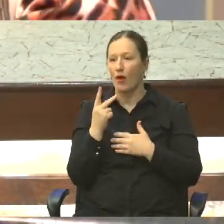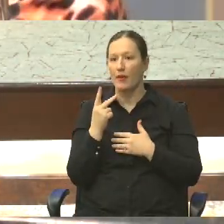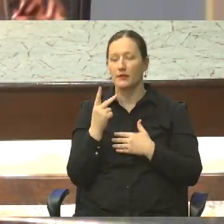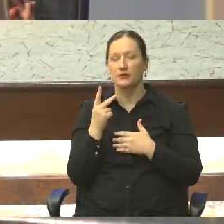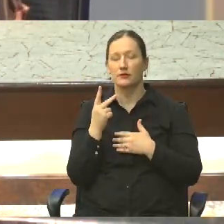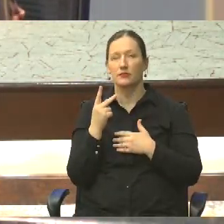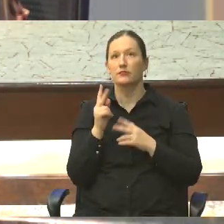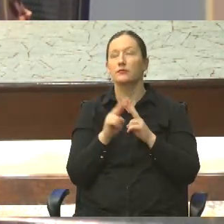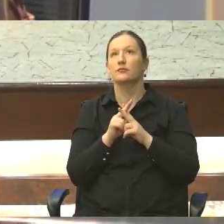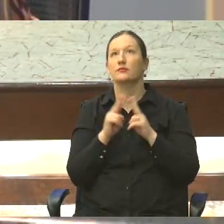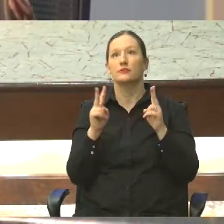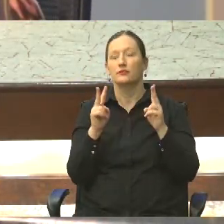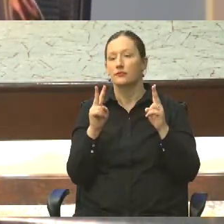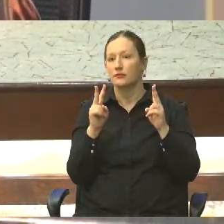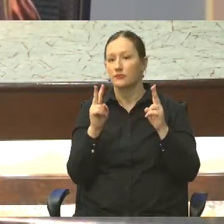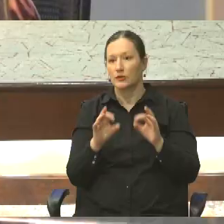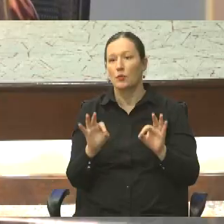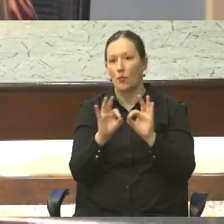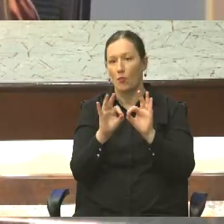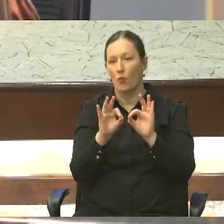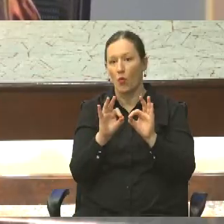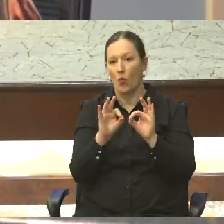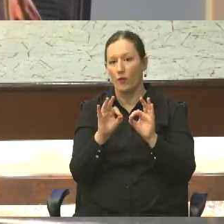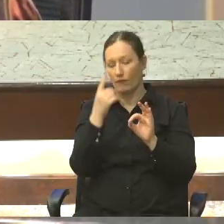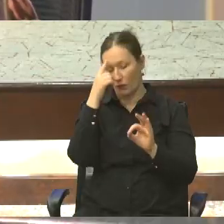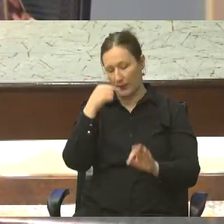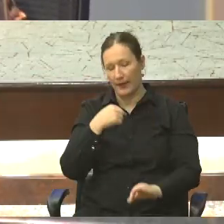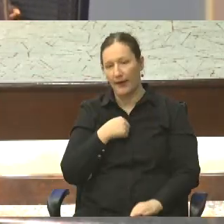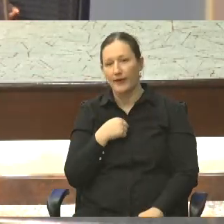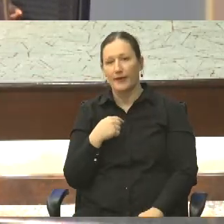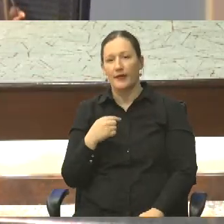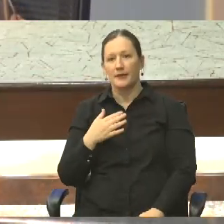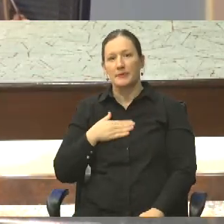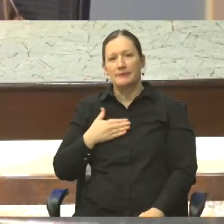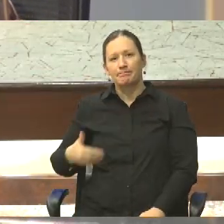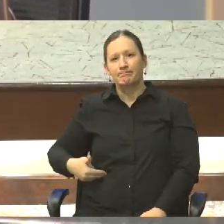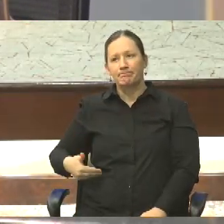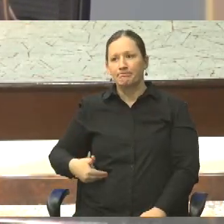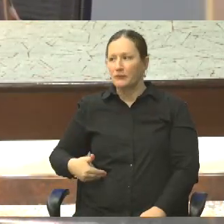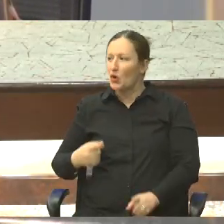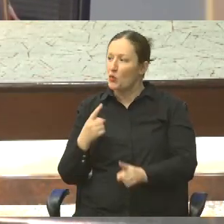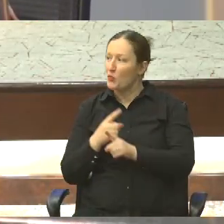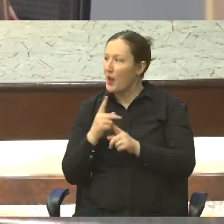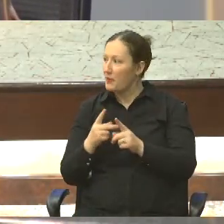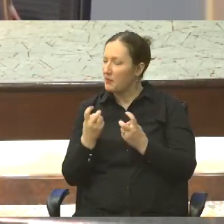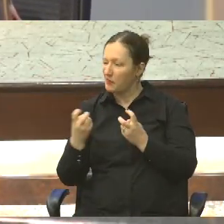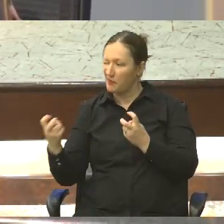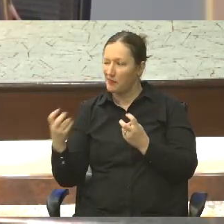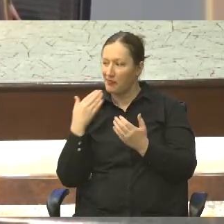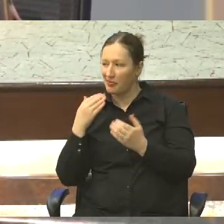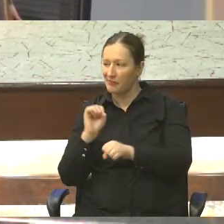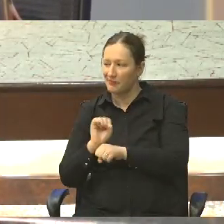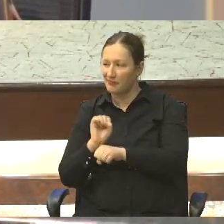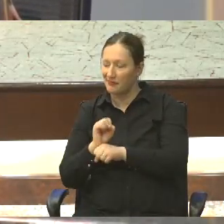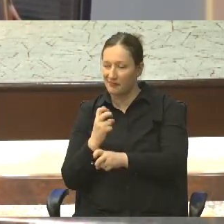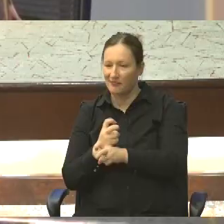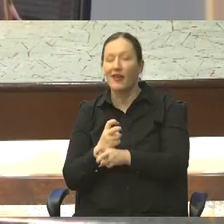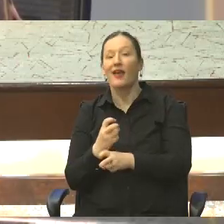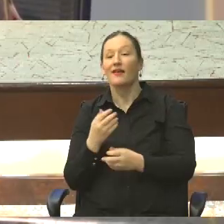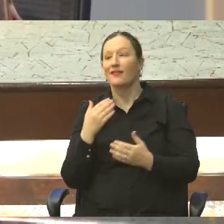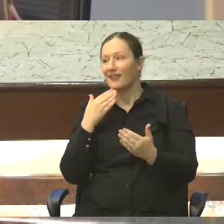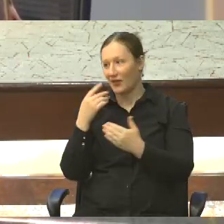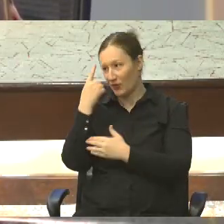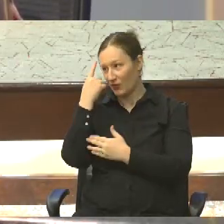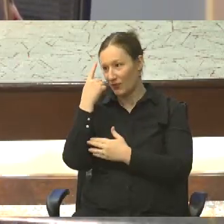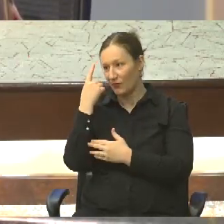incredibly important to me, and I feel like we've got the right folks at the table. Always, we appreciate Transformation